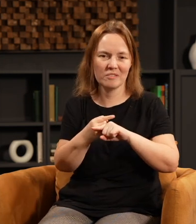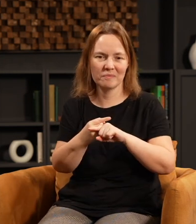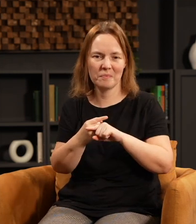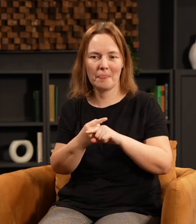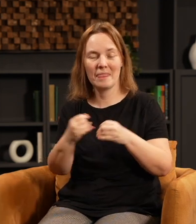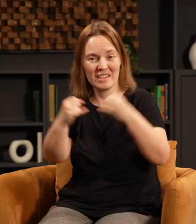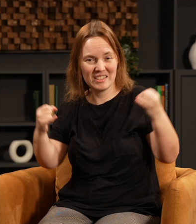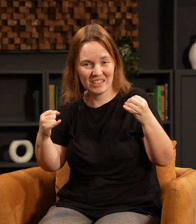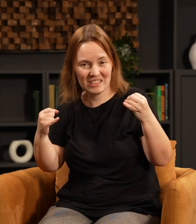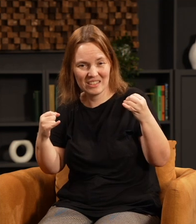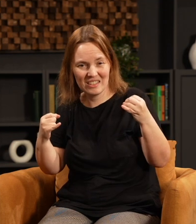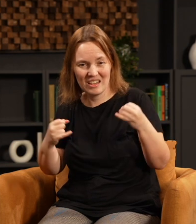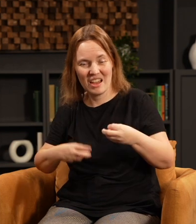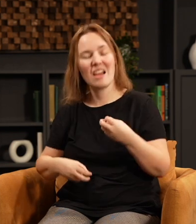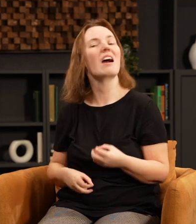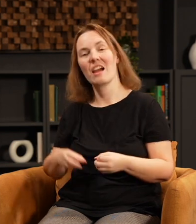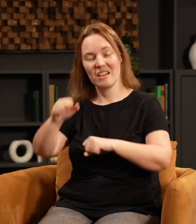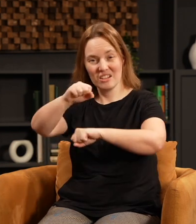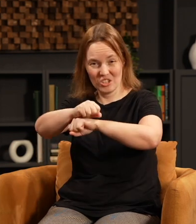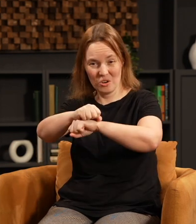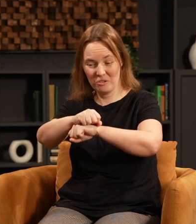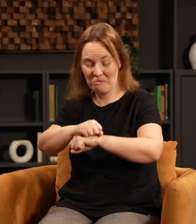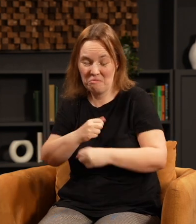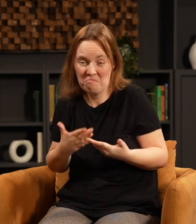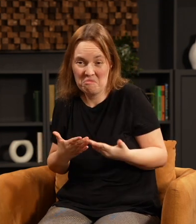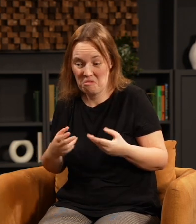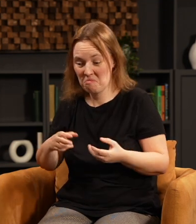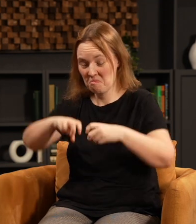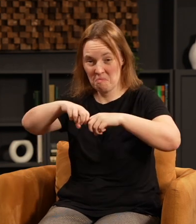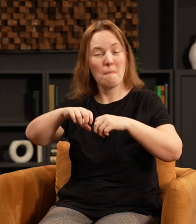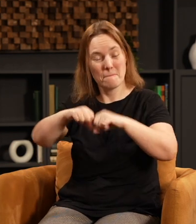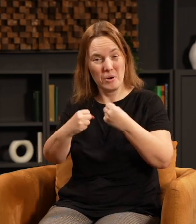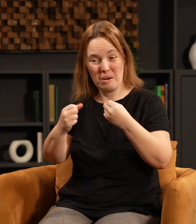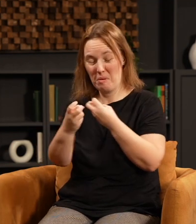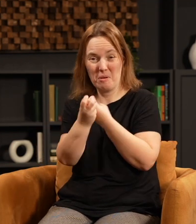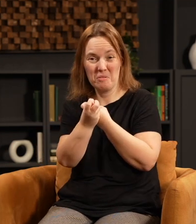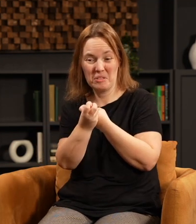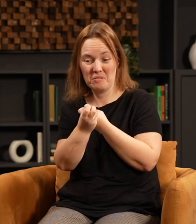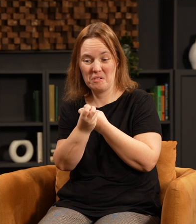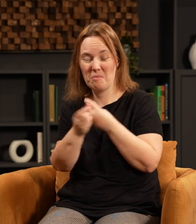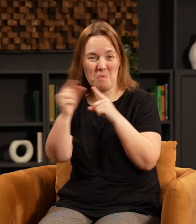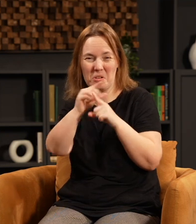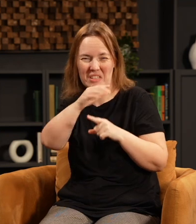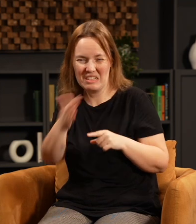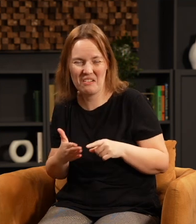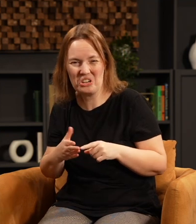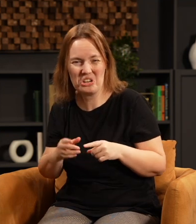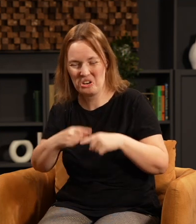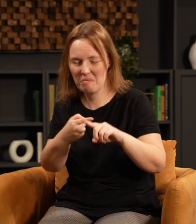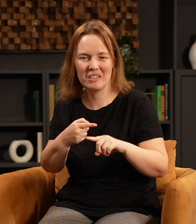may break my bones, but what? Names will never hurt me, right? It sounds good, but that person probably never grew up being called